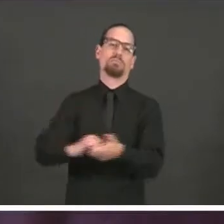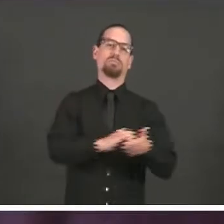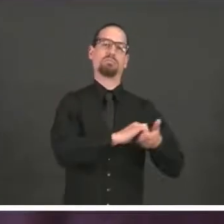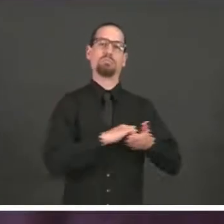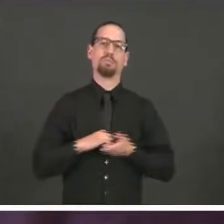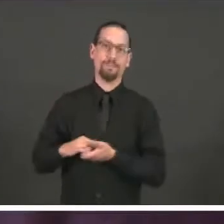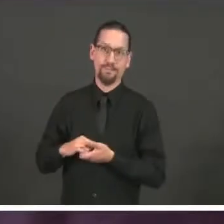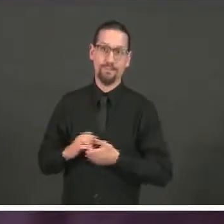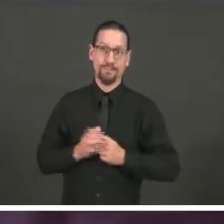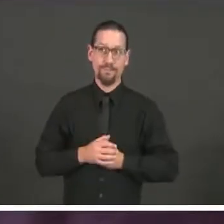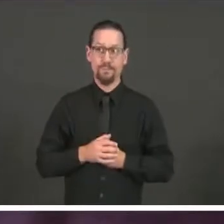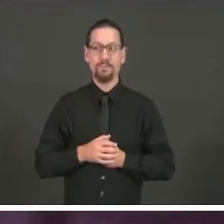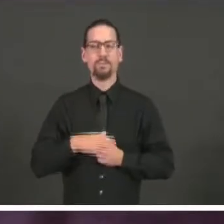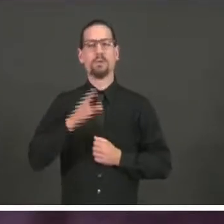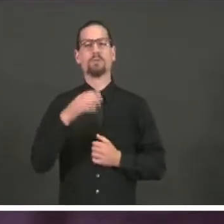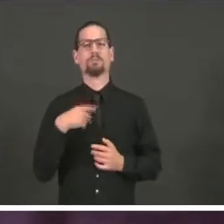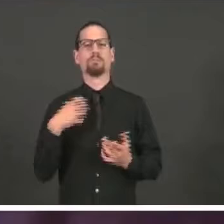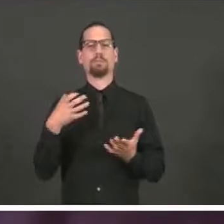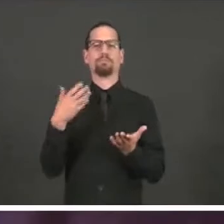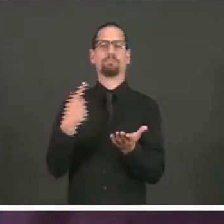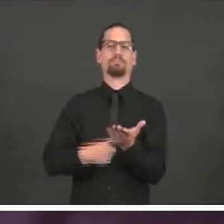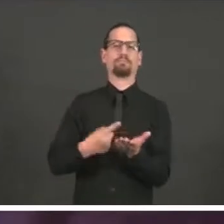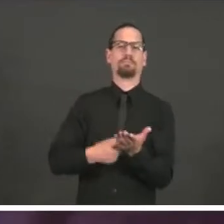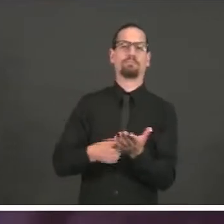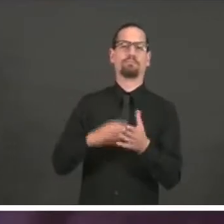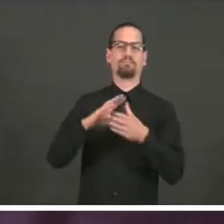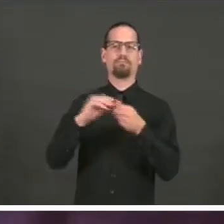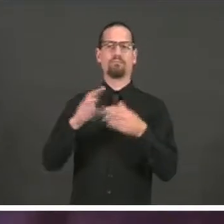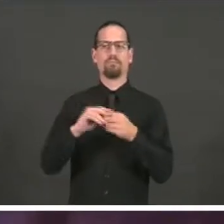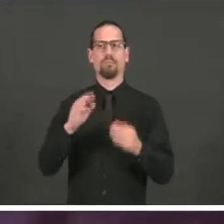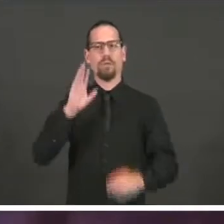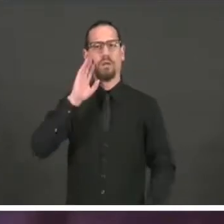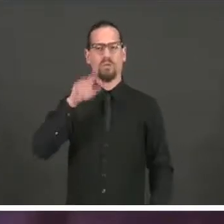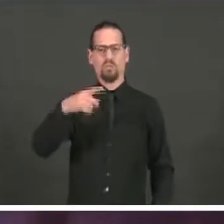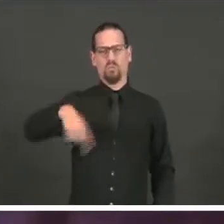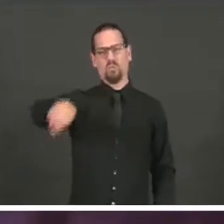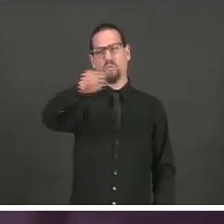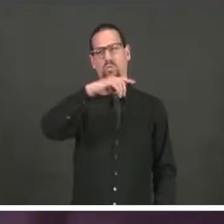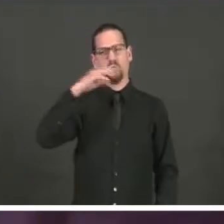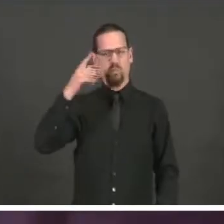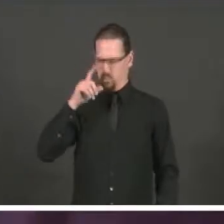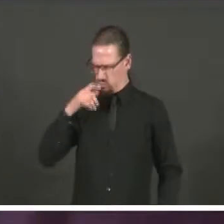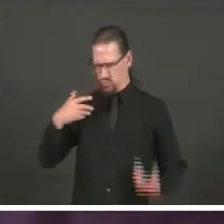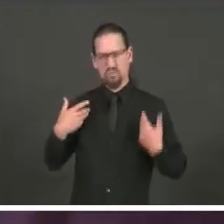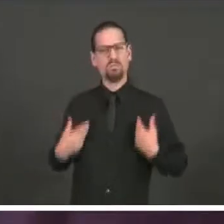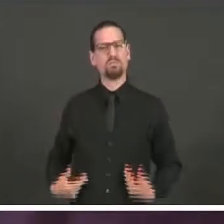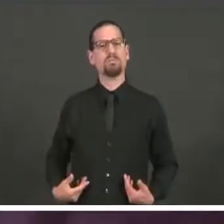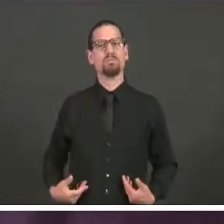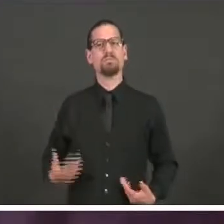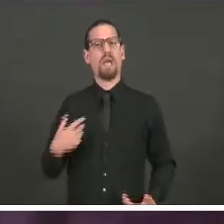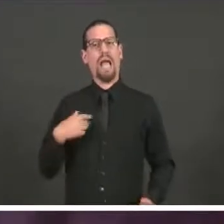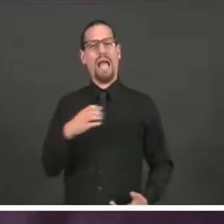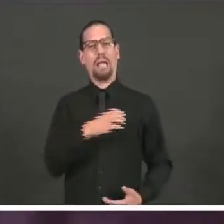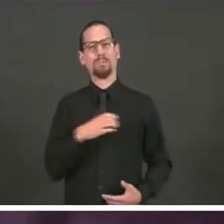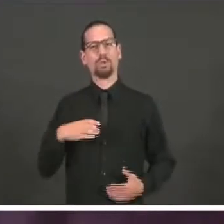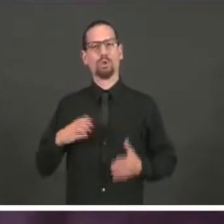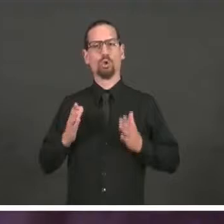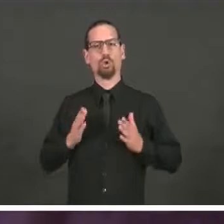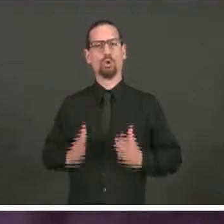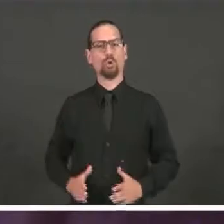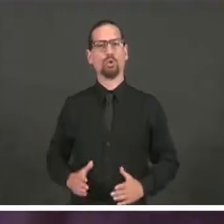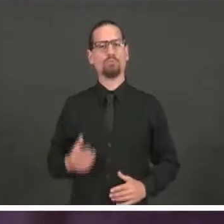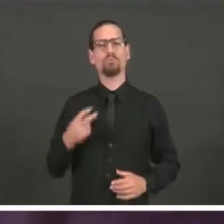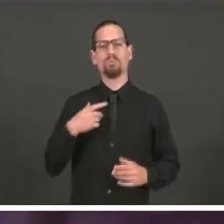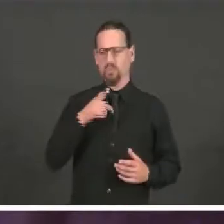about. My title. It's Commissioner of Education. We have to talk about